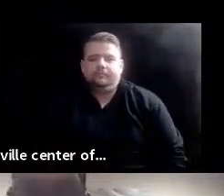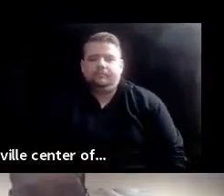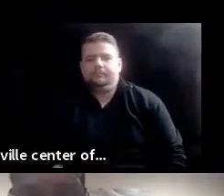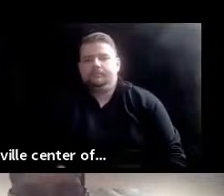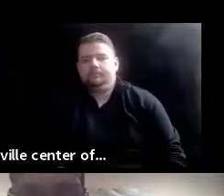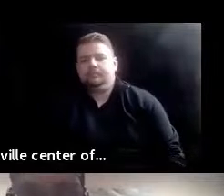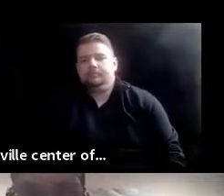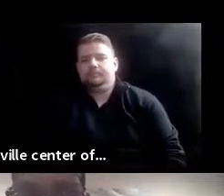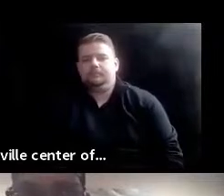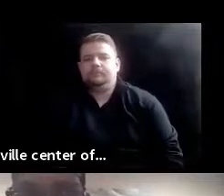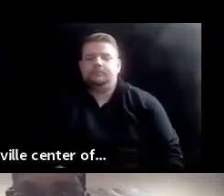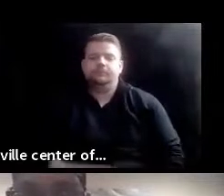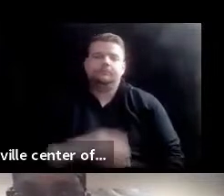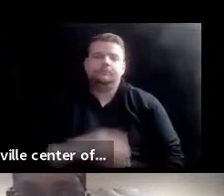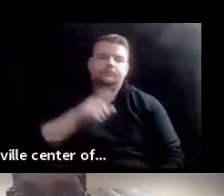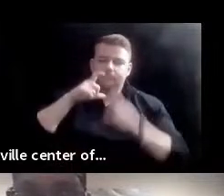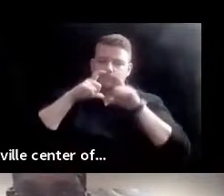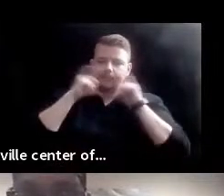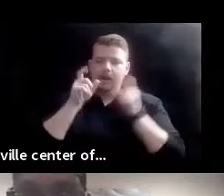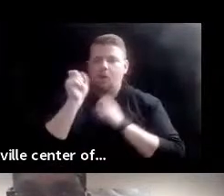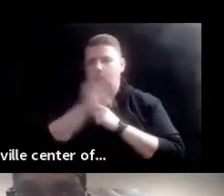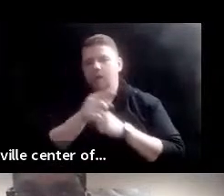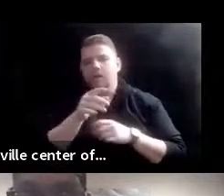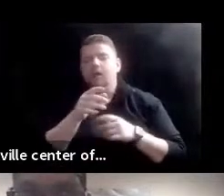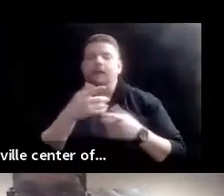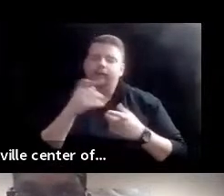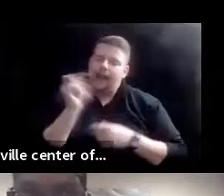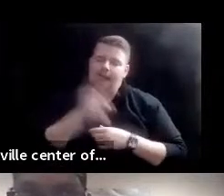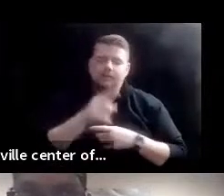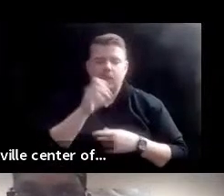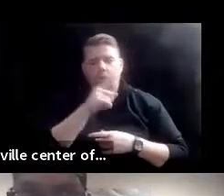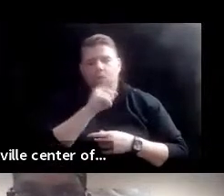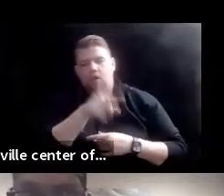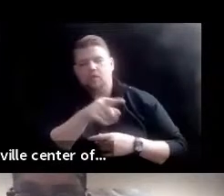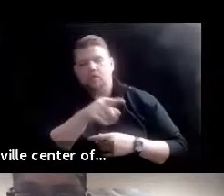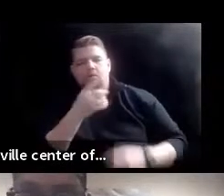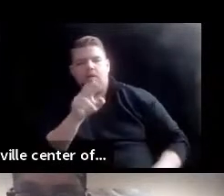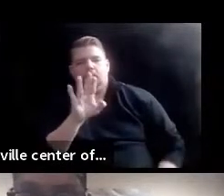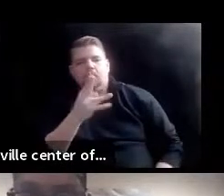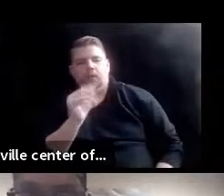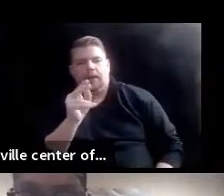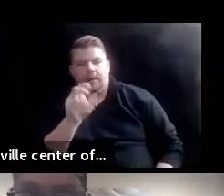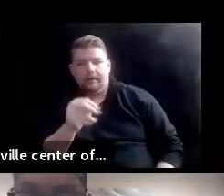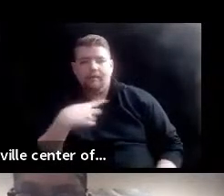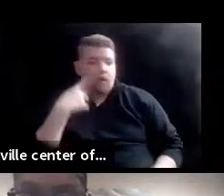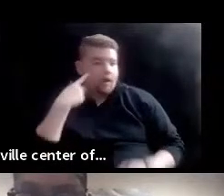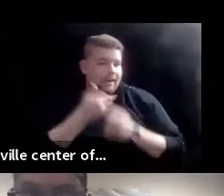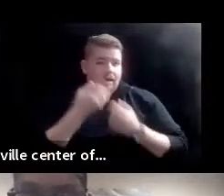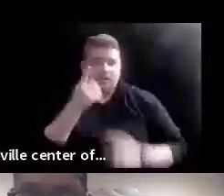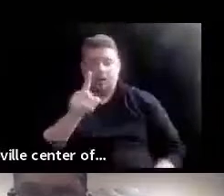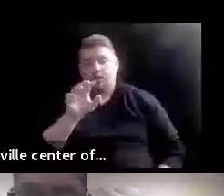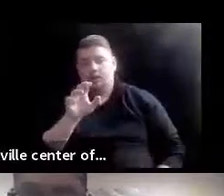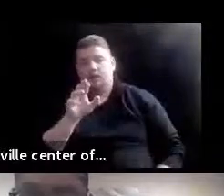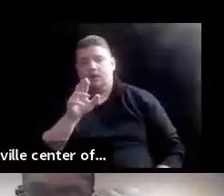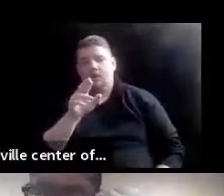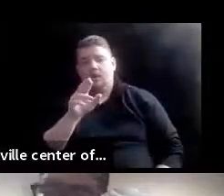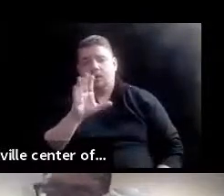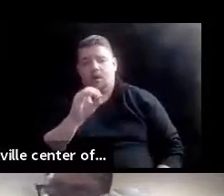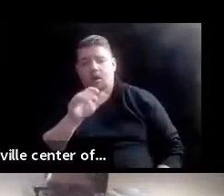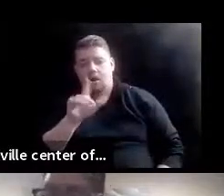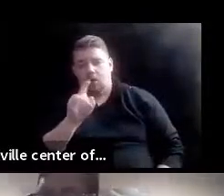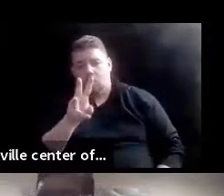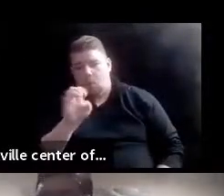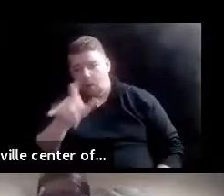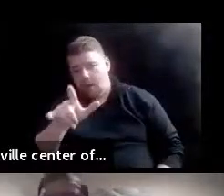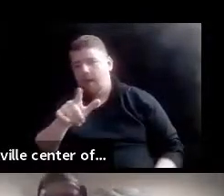May I ask a question to Dr. Buchanan? Have you heard anything from Dr. Caldwell or the Metro Nashville folks on